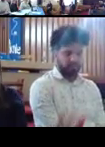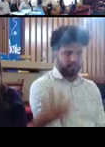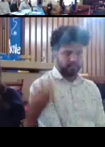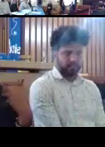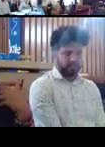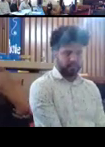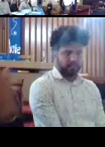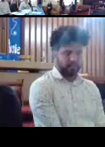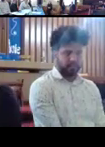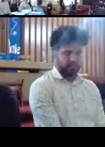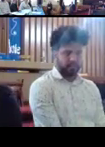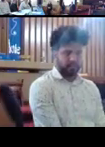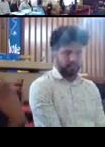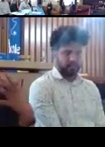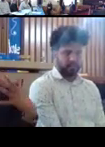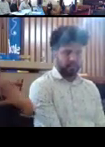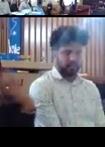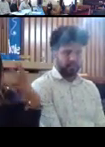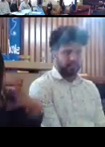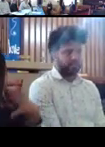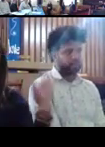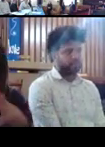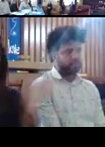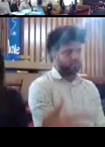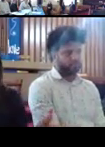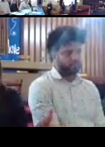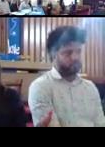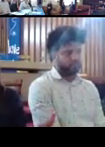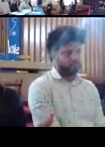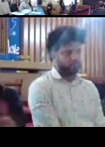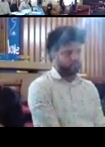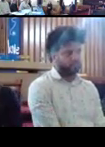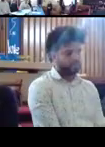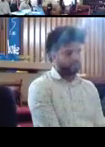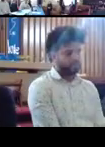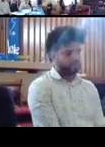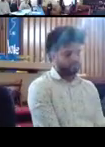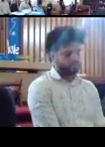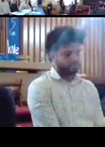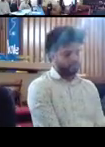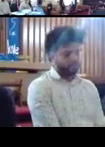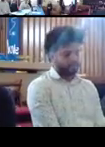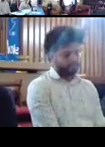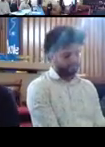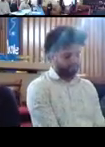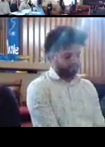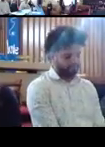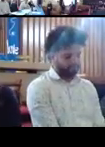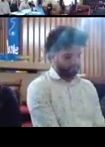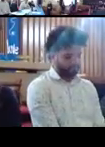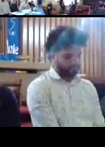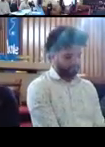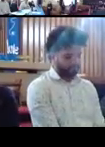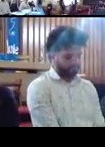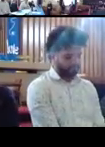your payday shop, or I don't want your auto loan shop, or I don't want your whatever insert entity that doesn't align with the community plan. So